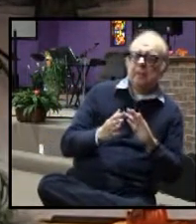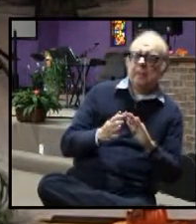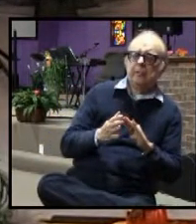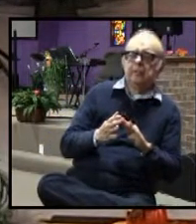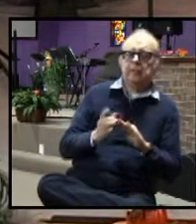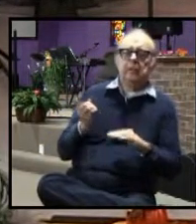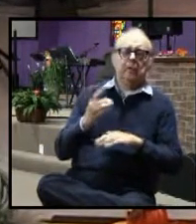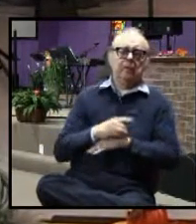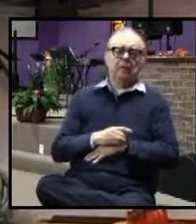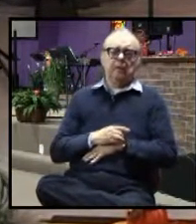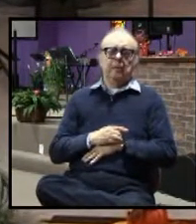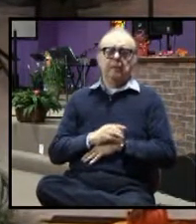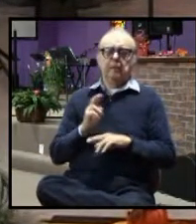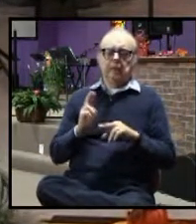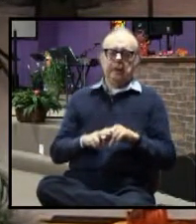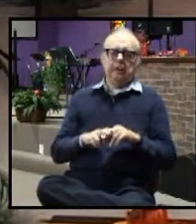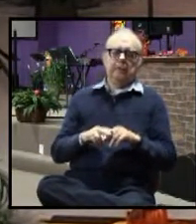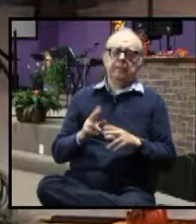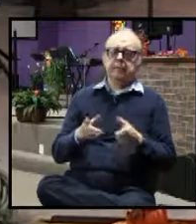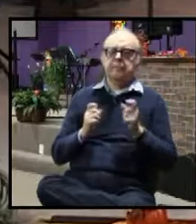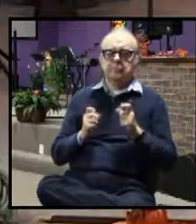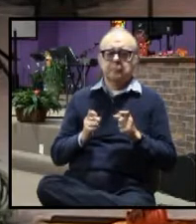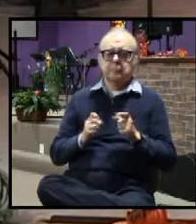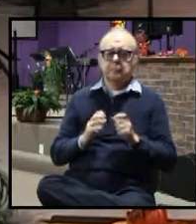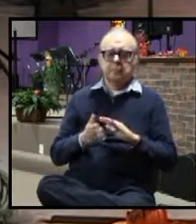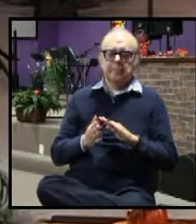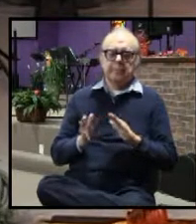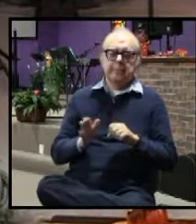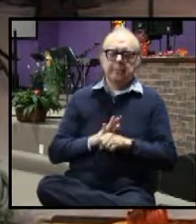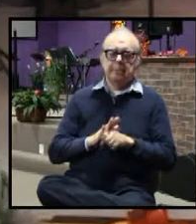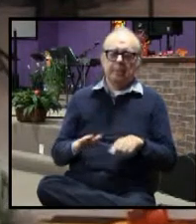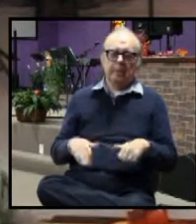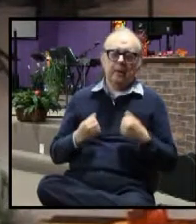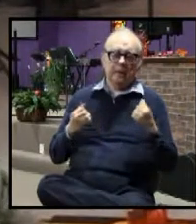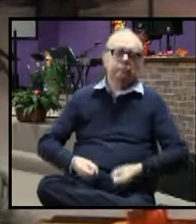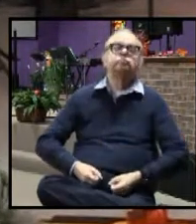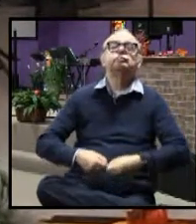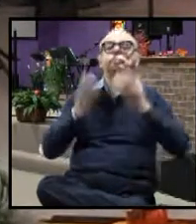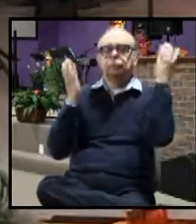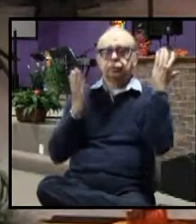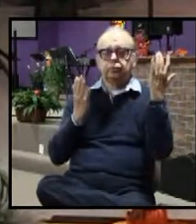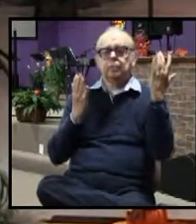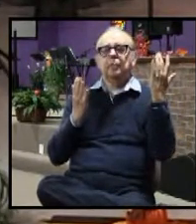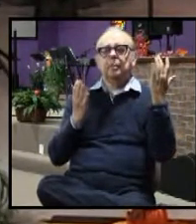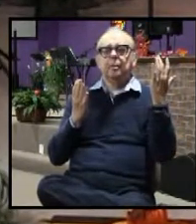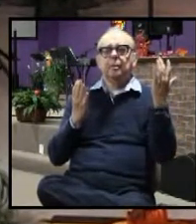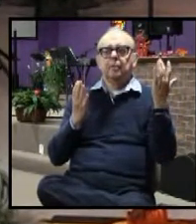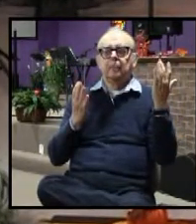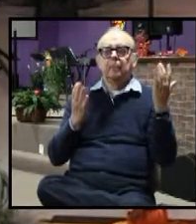just seems to, just one day you're sitting here and all of a sudden it seems like your whole life is just blown up.